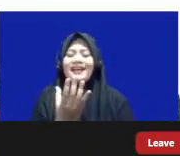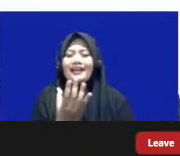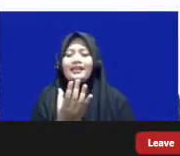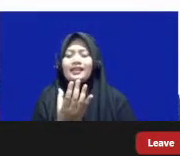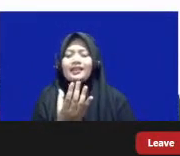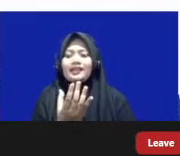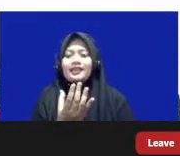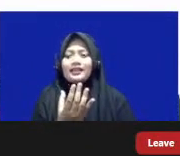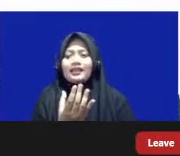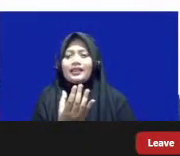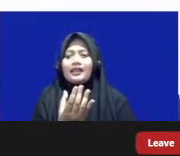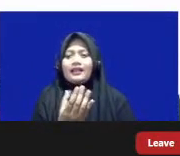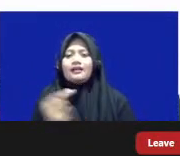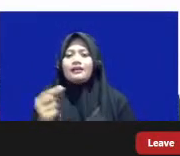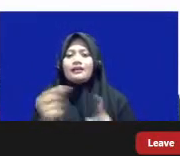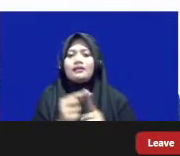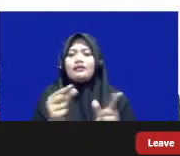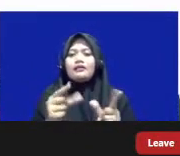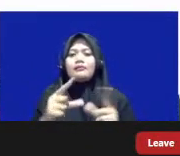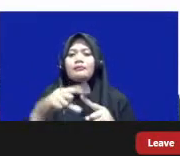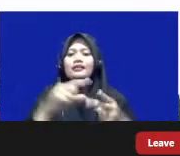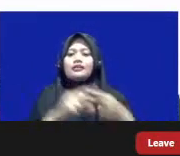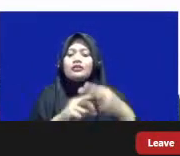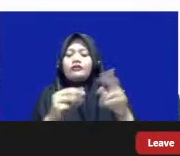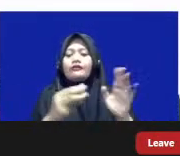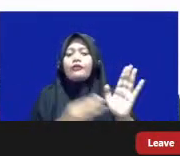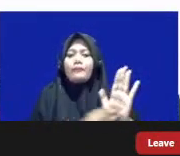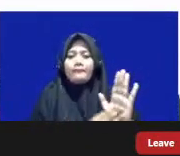to the CPP program,